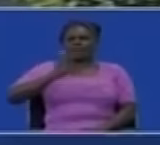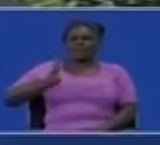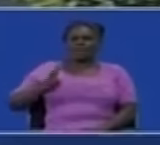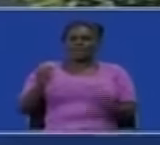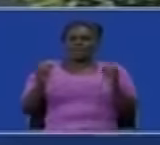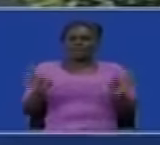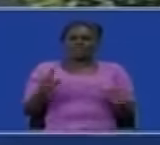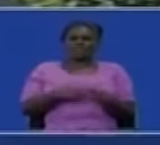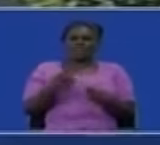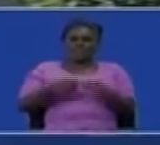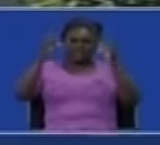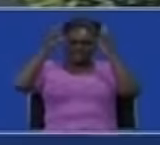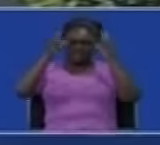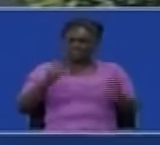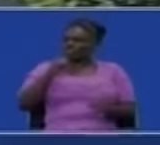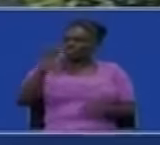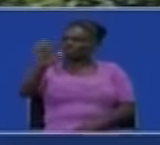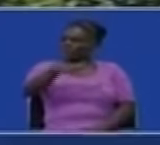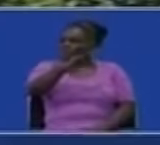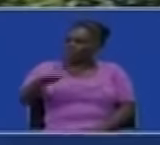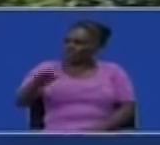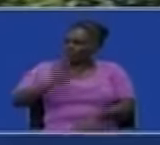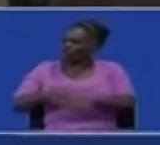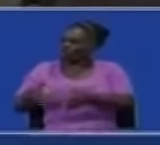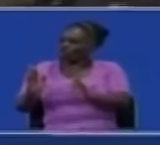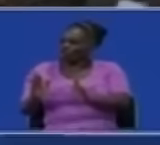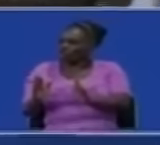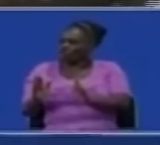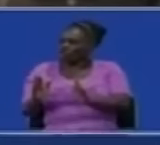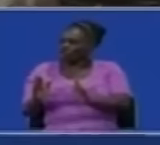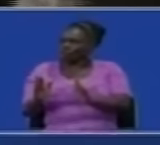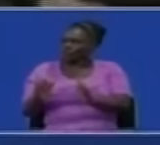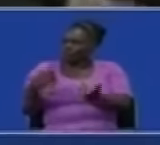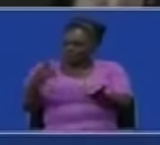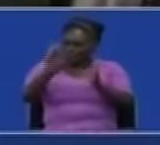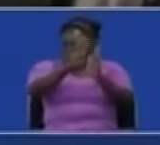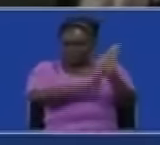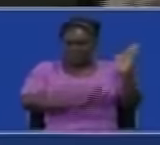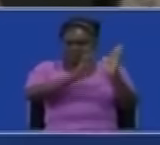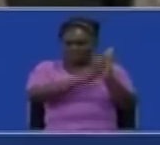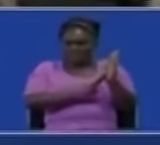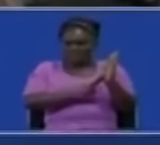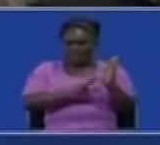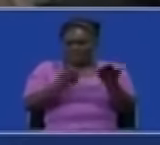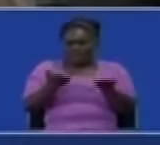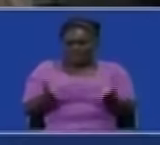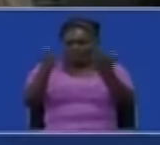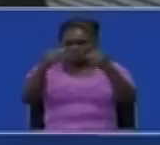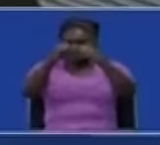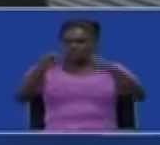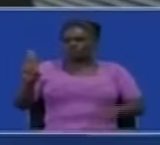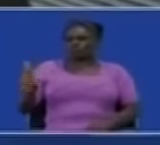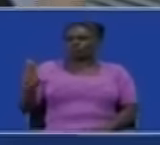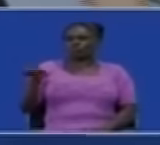if then the decisions are not made in parliament, they are made in the streets. With a contentious bill now in the hands of President Uhuru